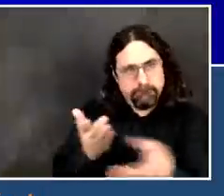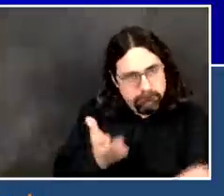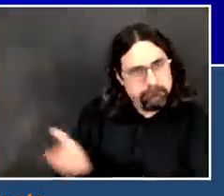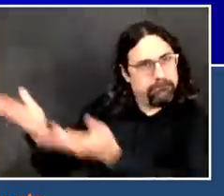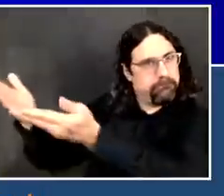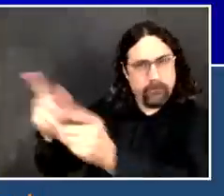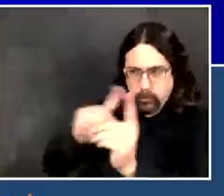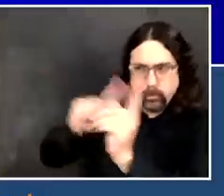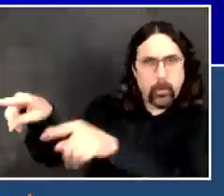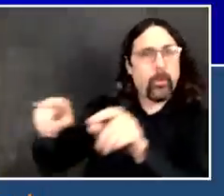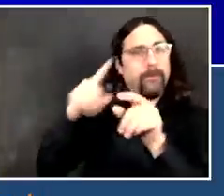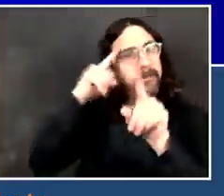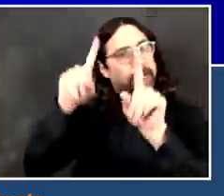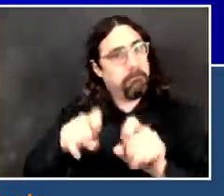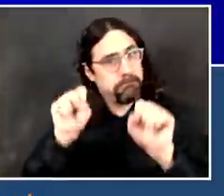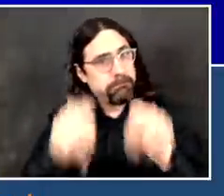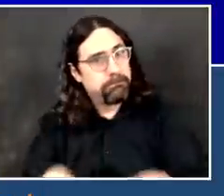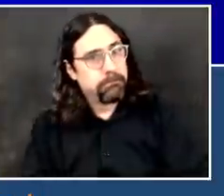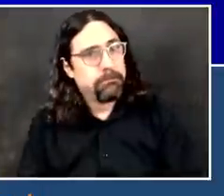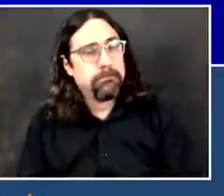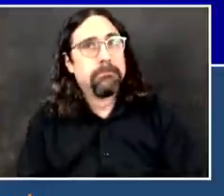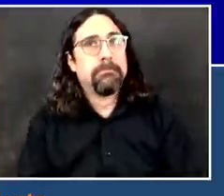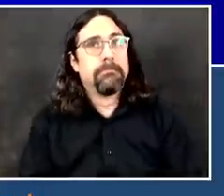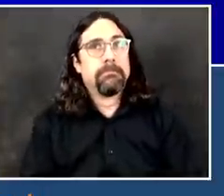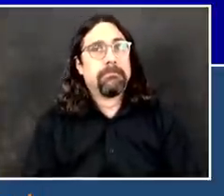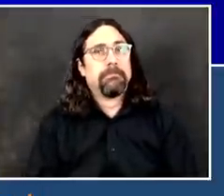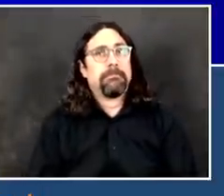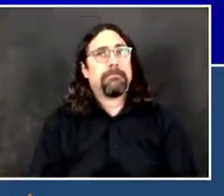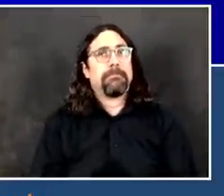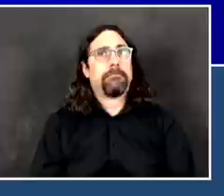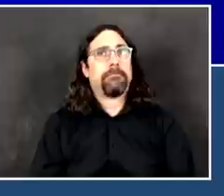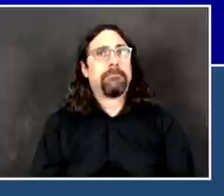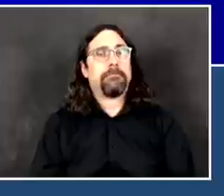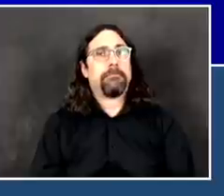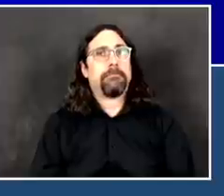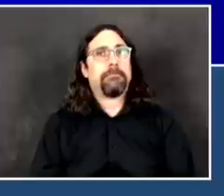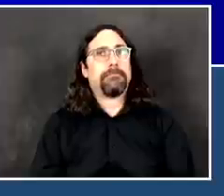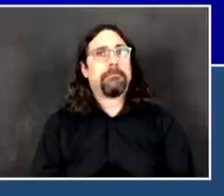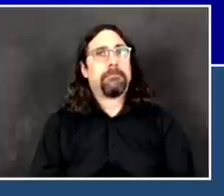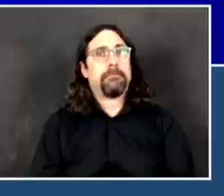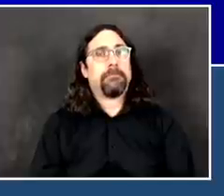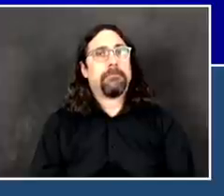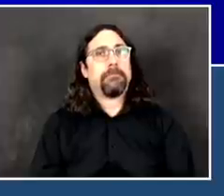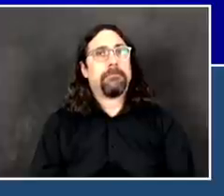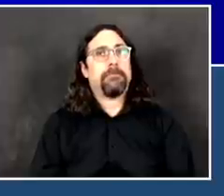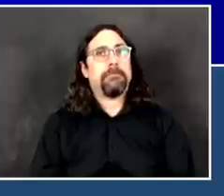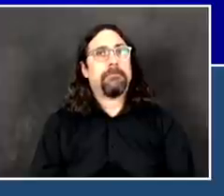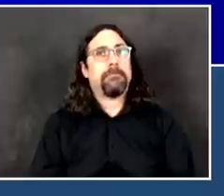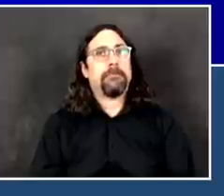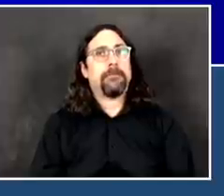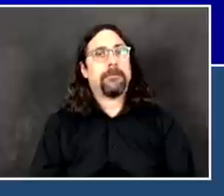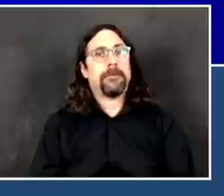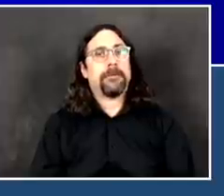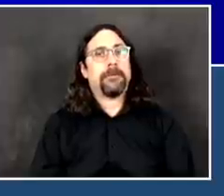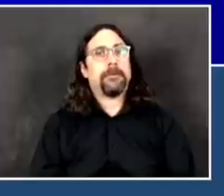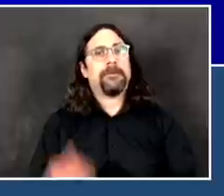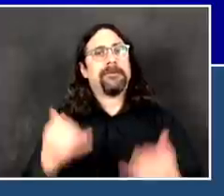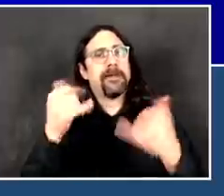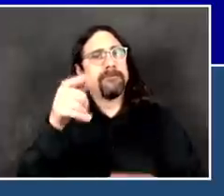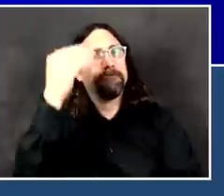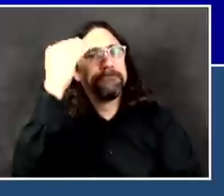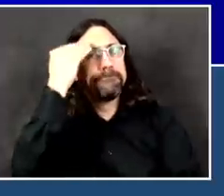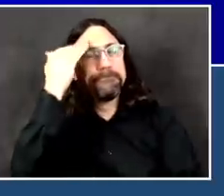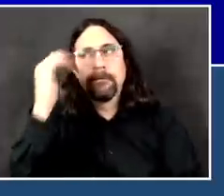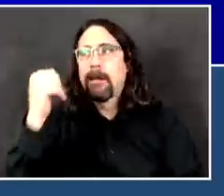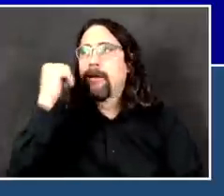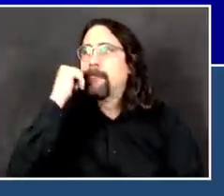I now want to talk about what we do every day, looking at the indicators that tell us where we are. And I keep telling people it's